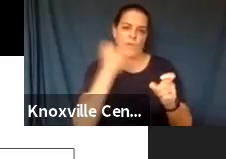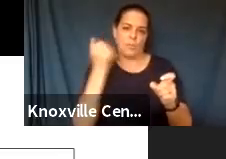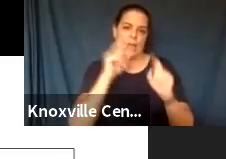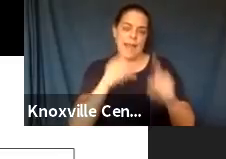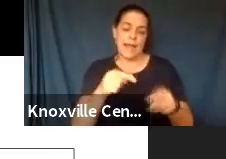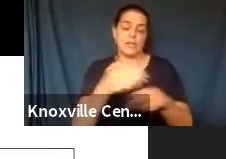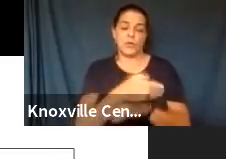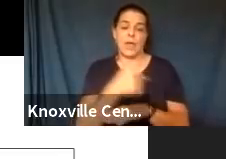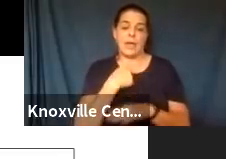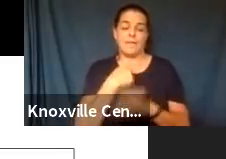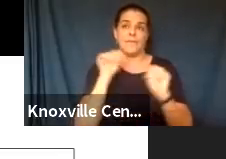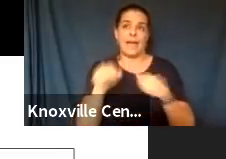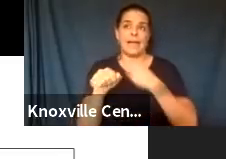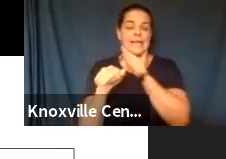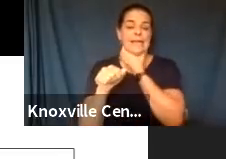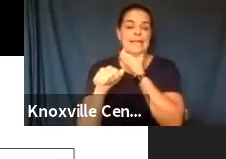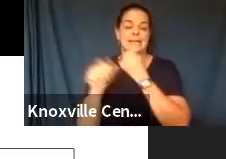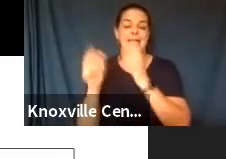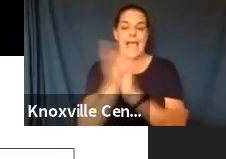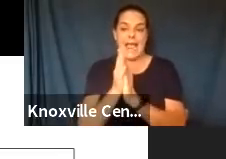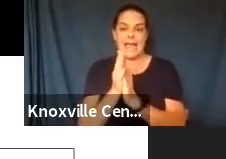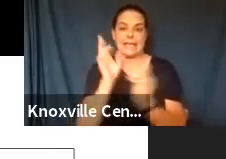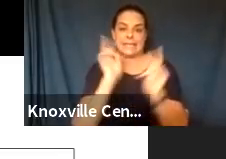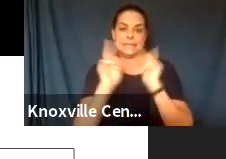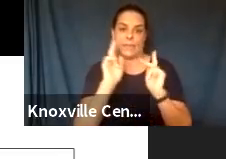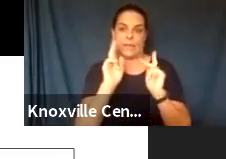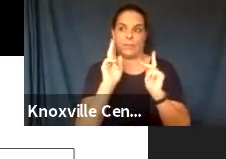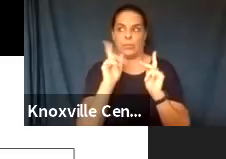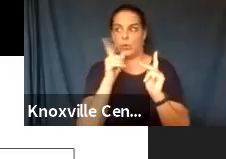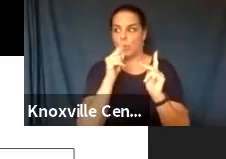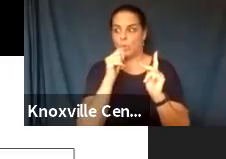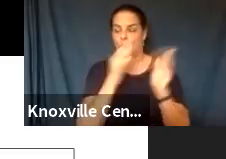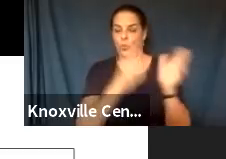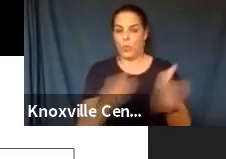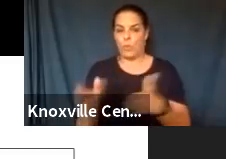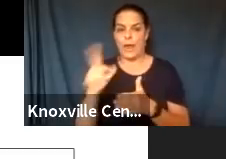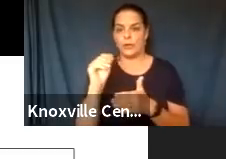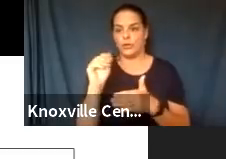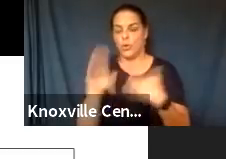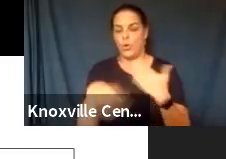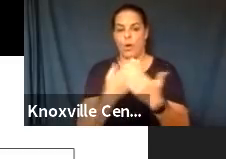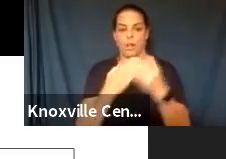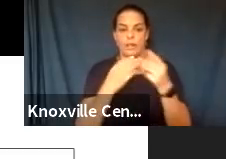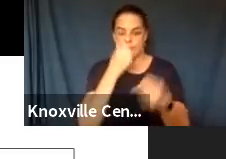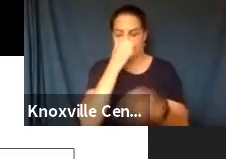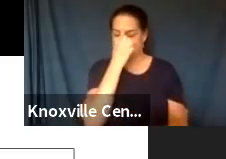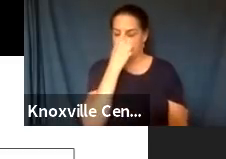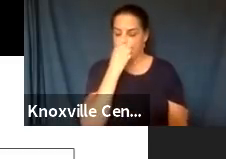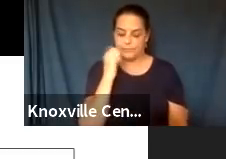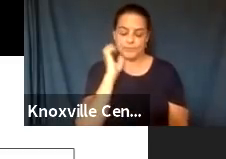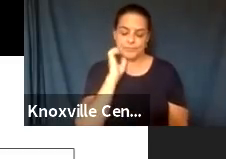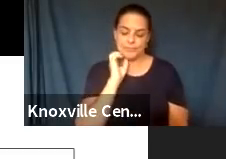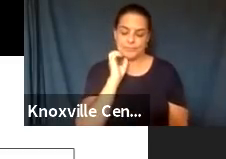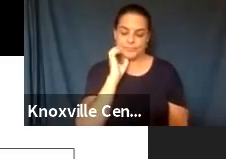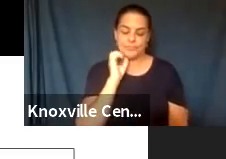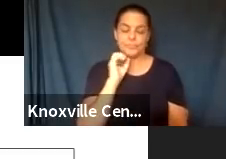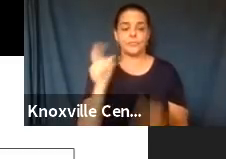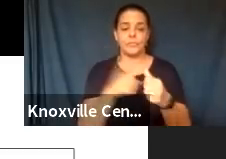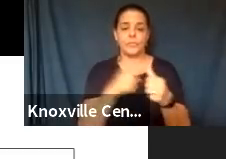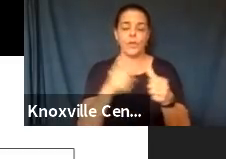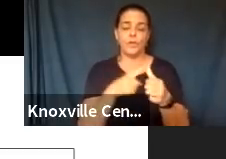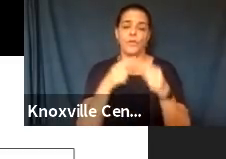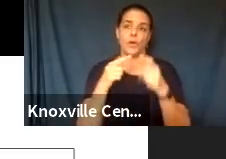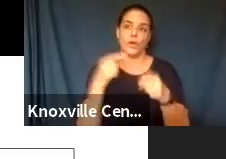able to ask the folks who kind of prepare and do all of this. So first of all, it's been